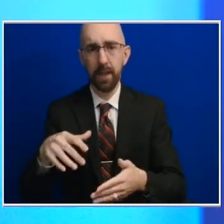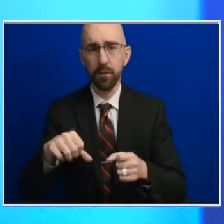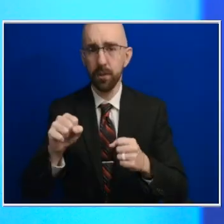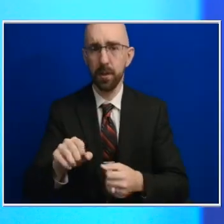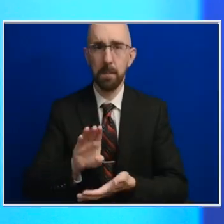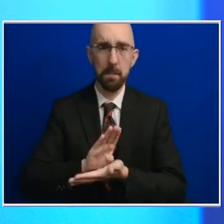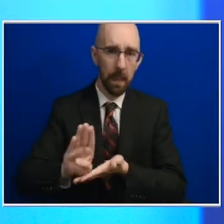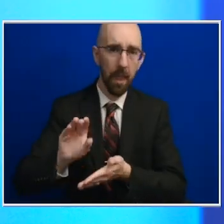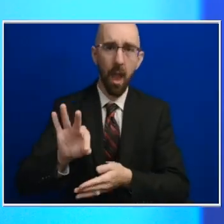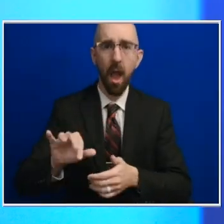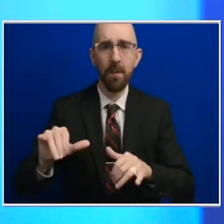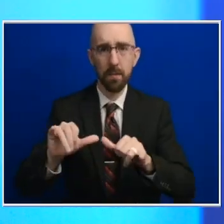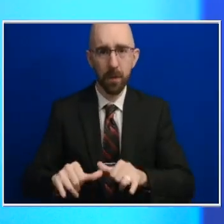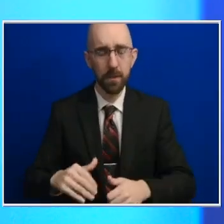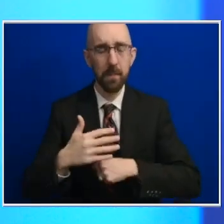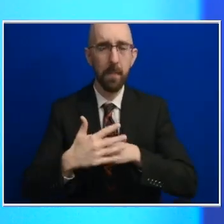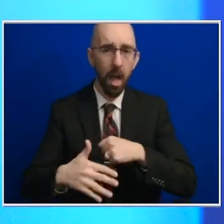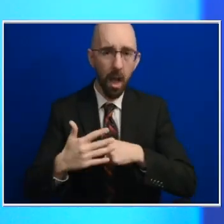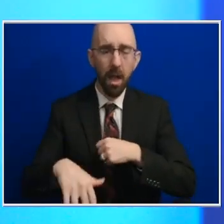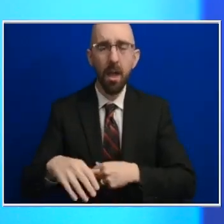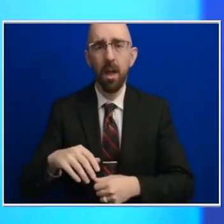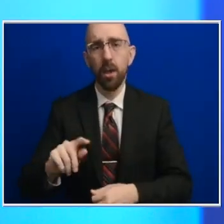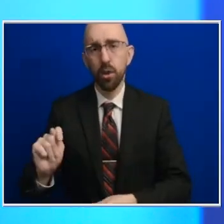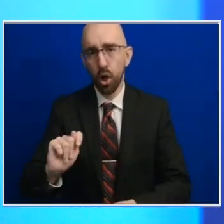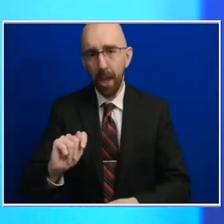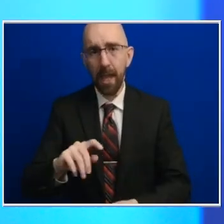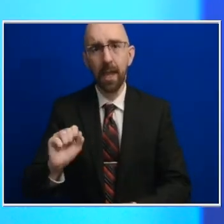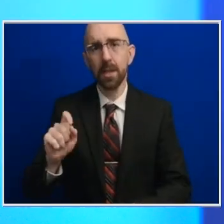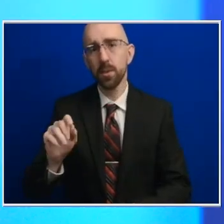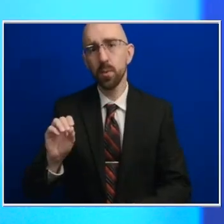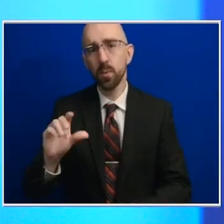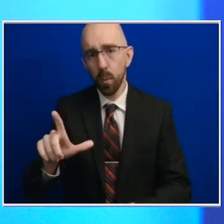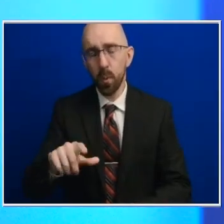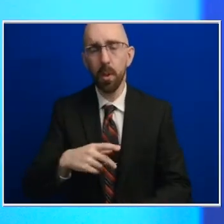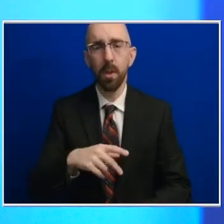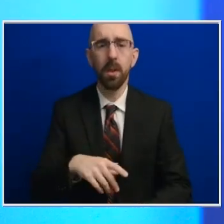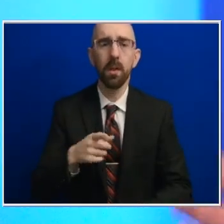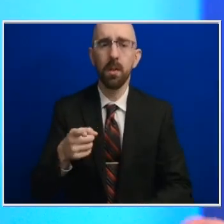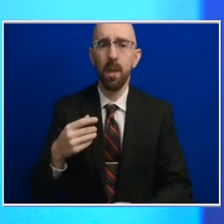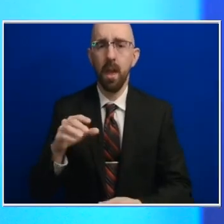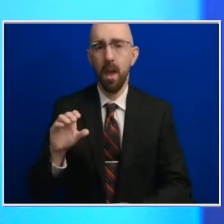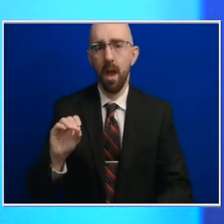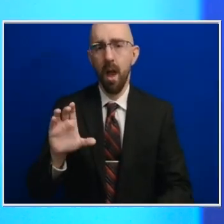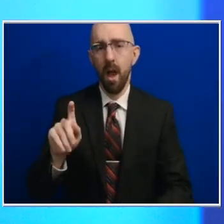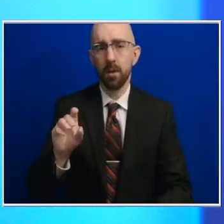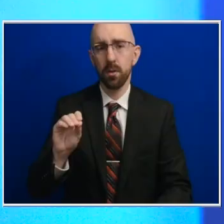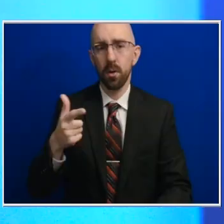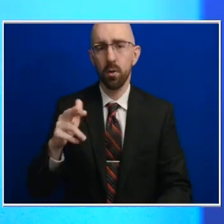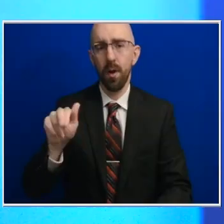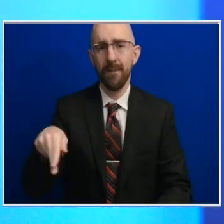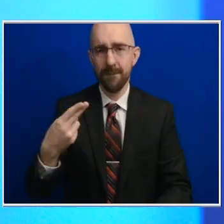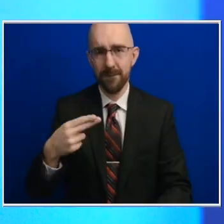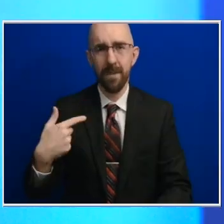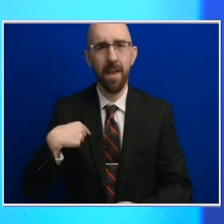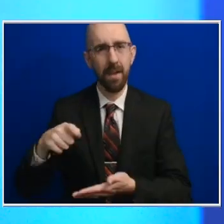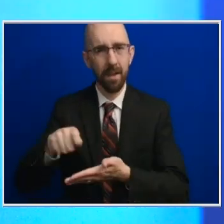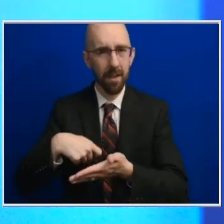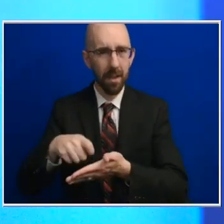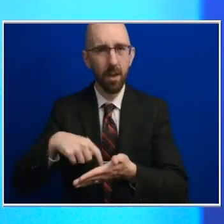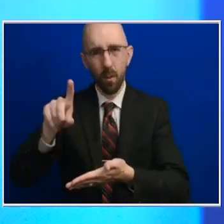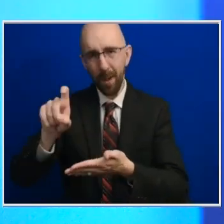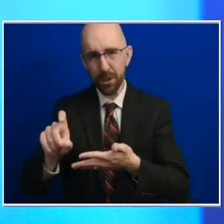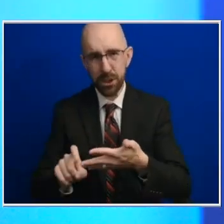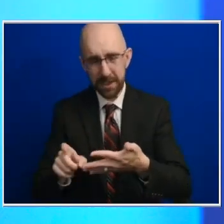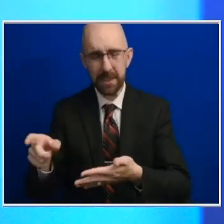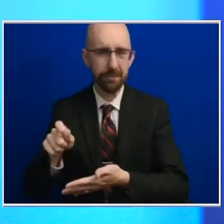measured blood, urine, stool. They had an actigraph on people. They had them fill out questionnaires. And they followed people